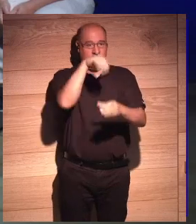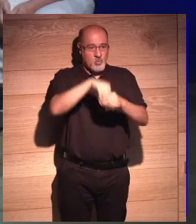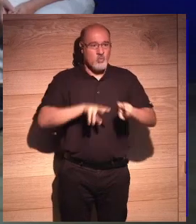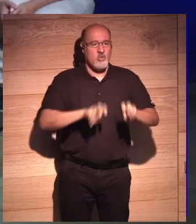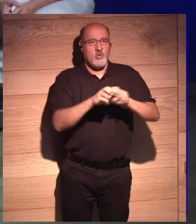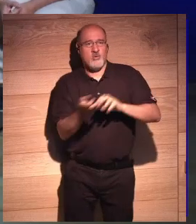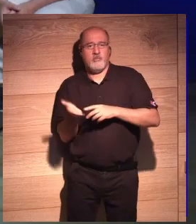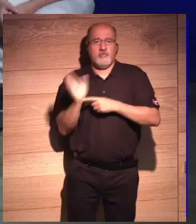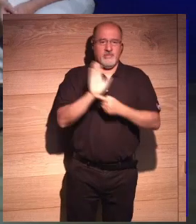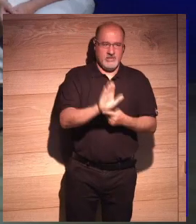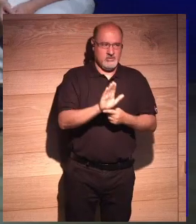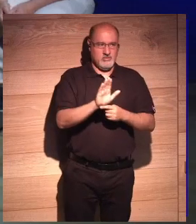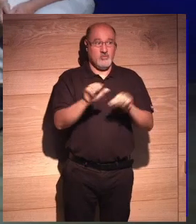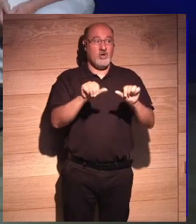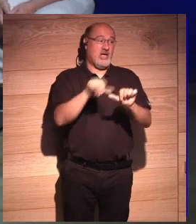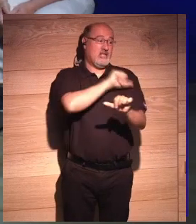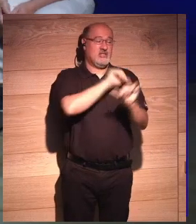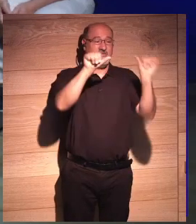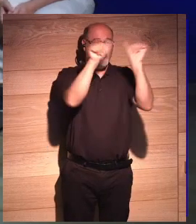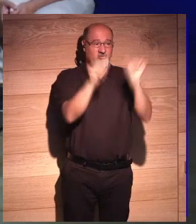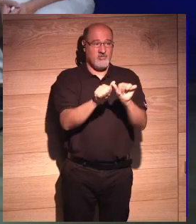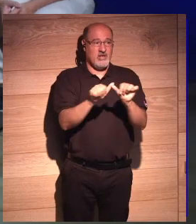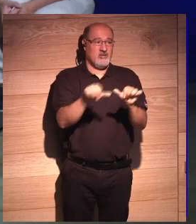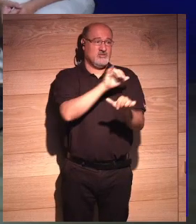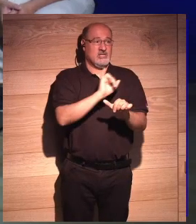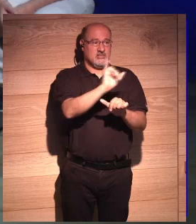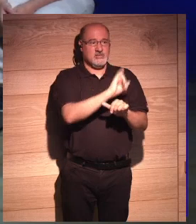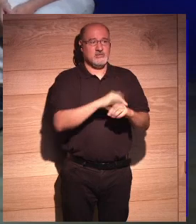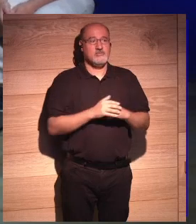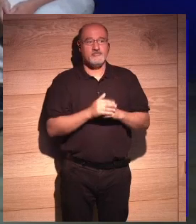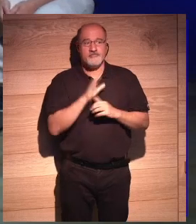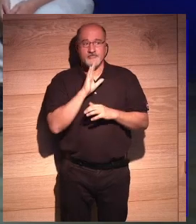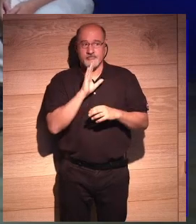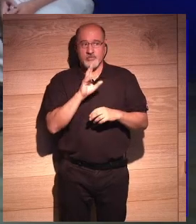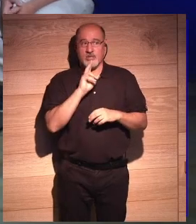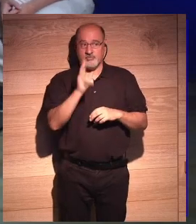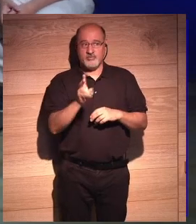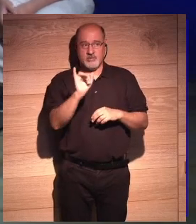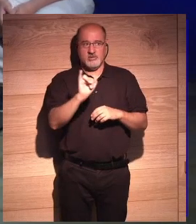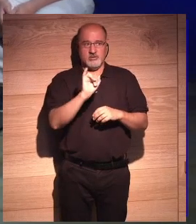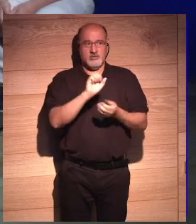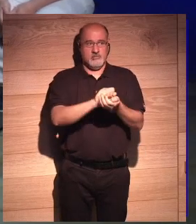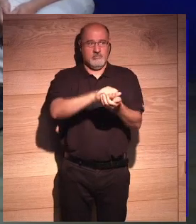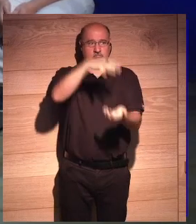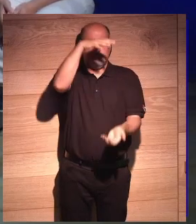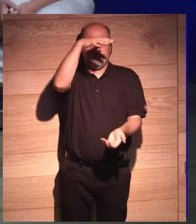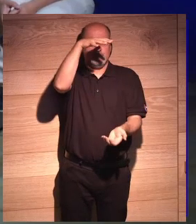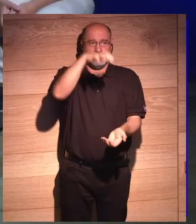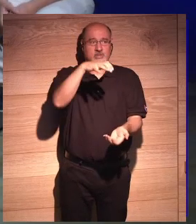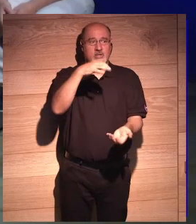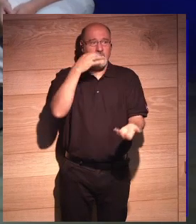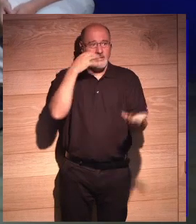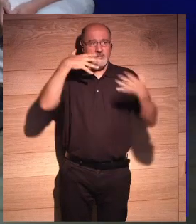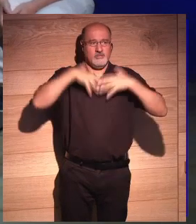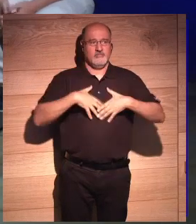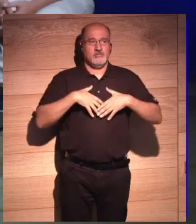in terms of new insight compared to all the previous formats that we have? I would say that the